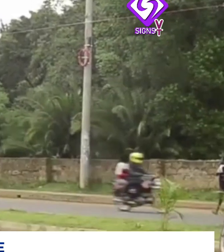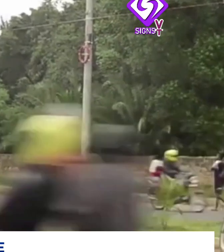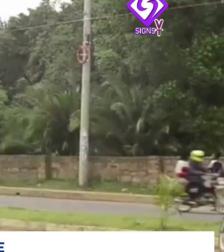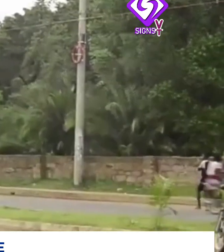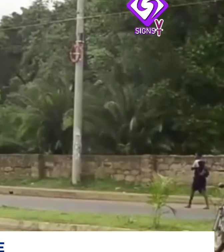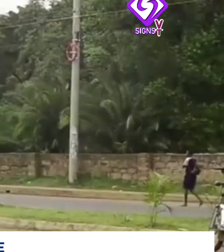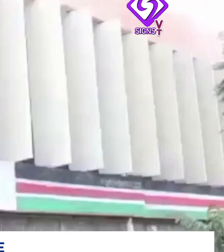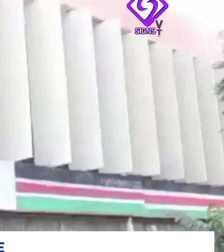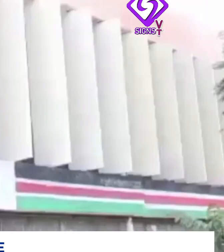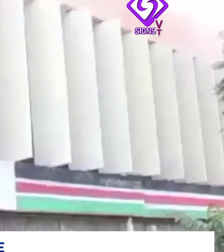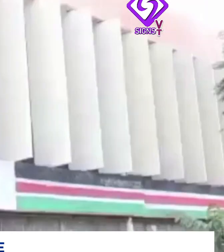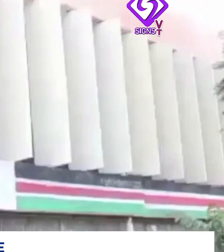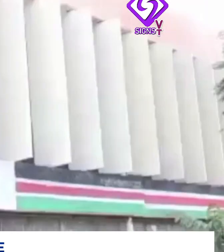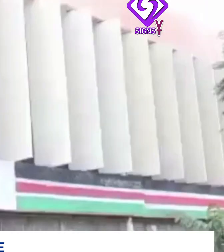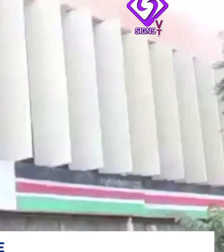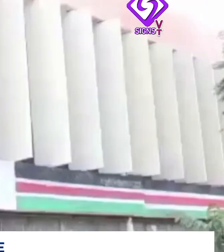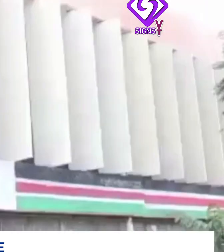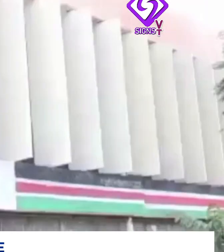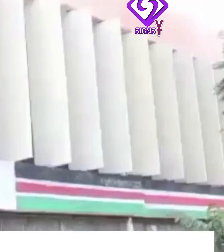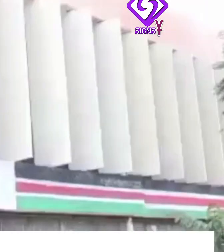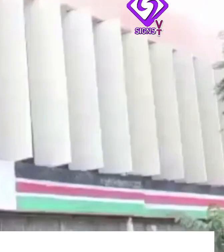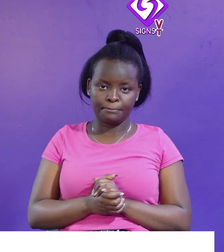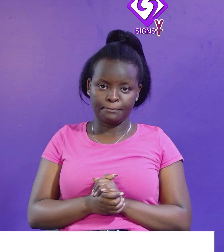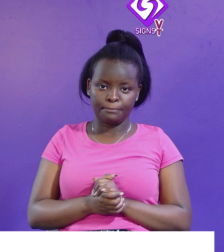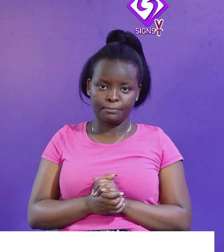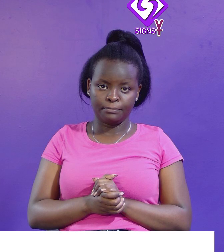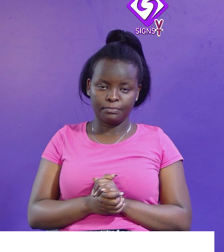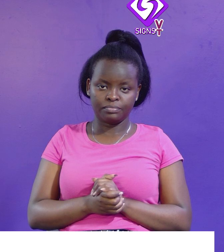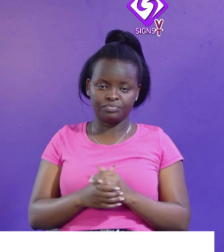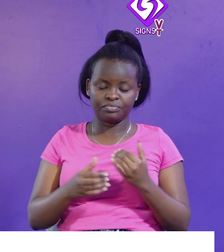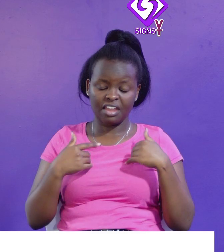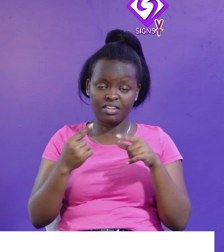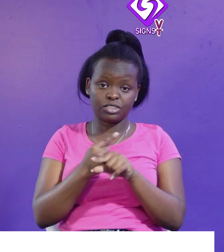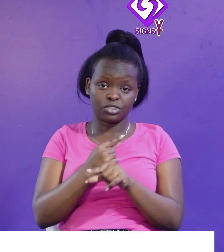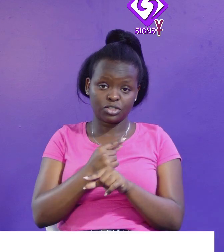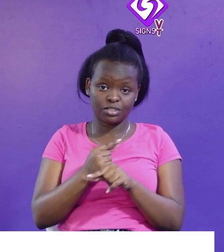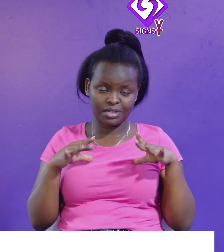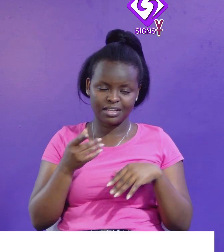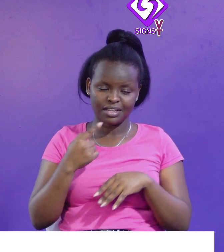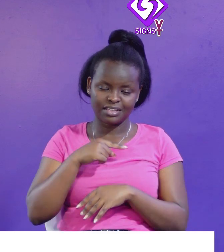Take a short break, we'll be right back.